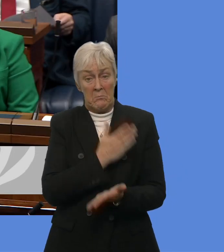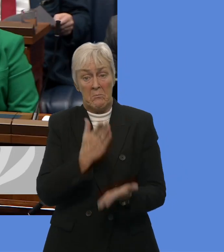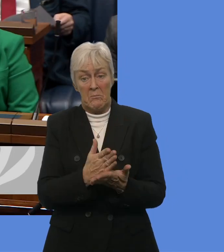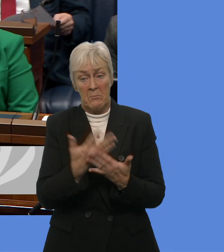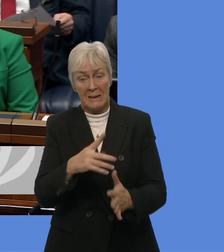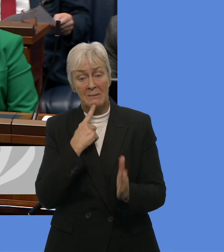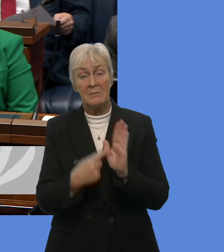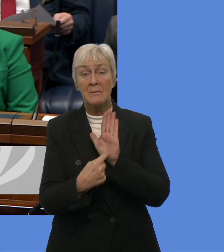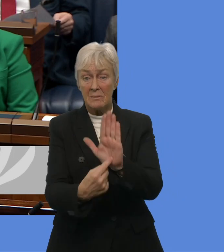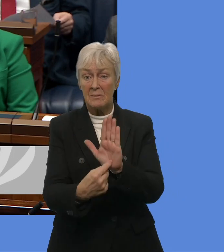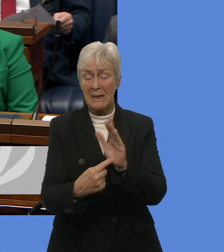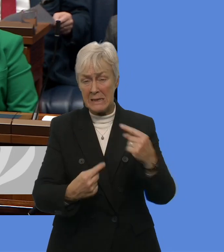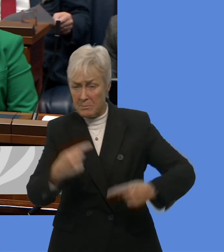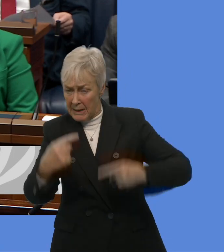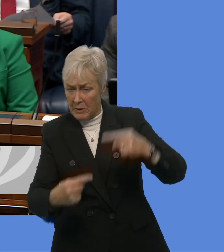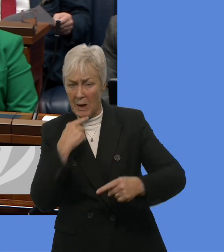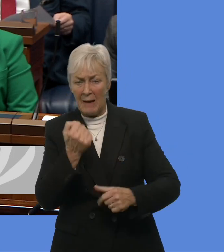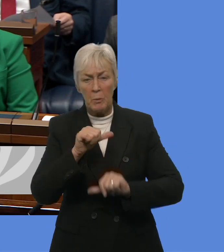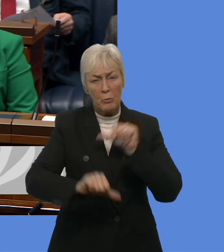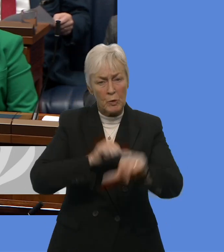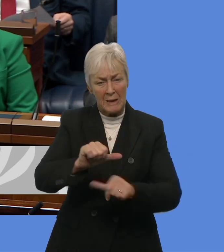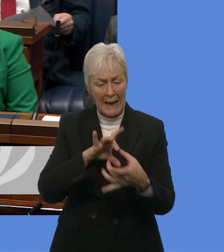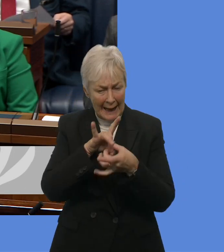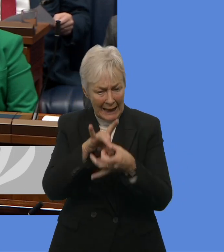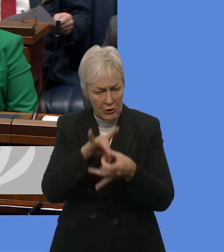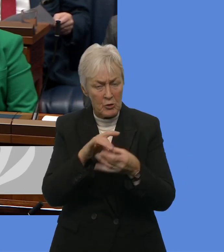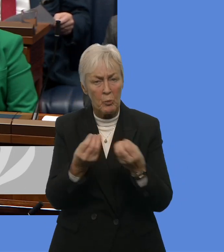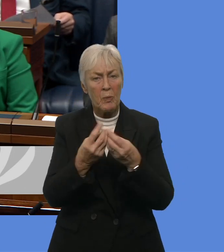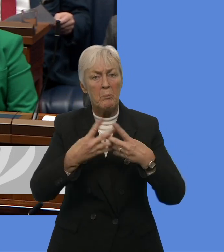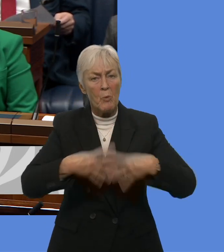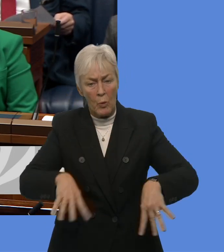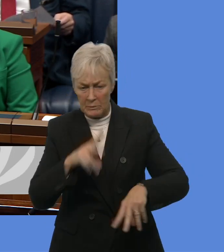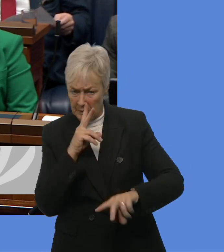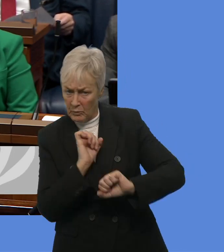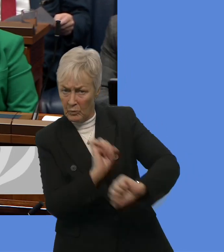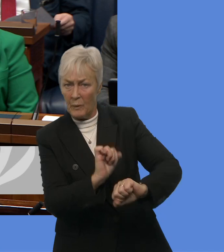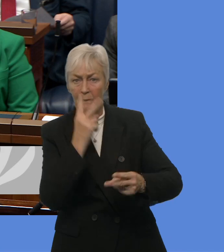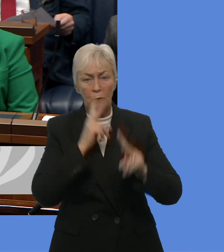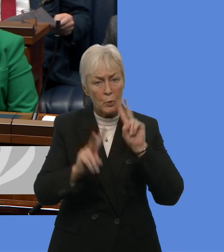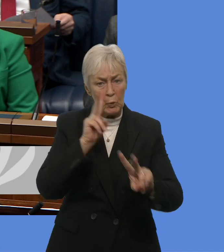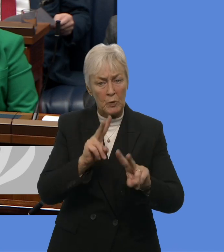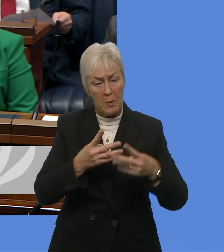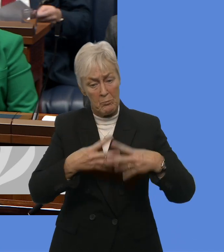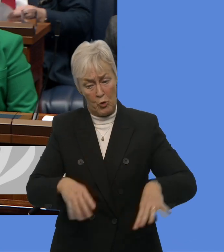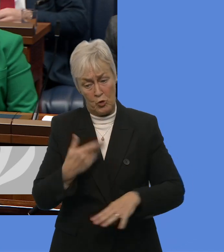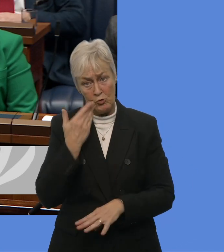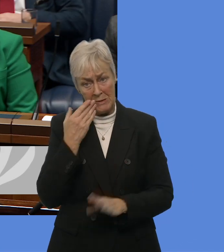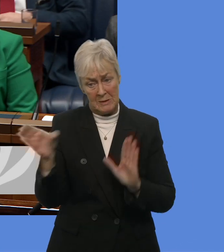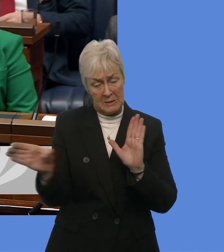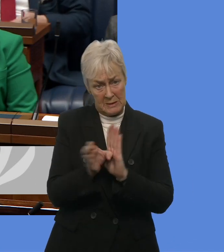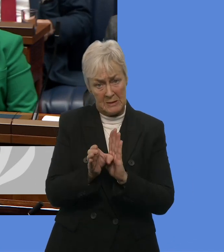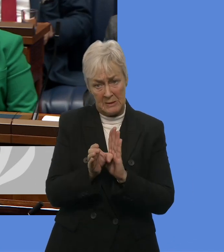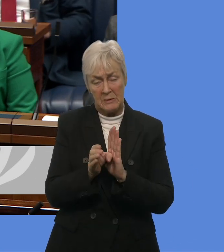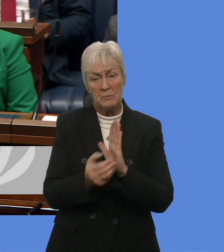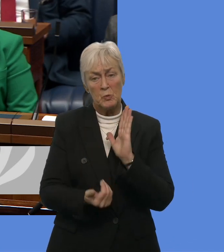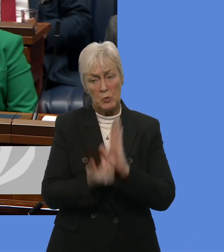outlined in that debate, there will be a process of engaging with the board in relation to their views about the way forward. The board has just been recently appointed. They've just been in